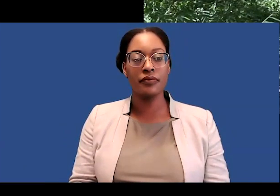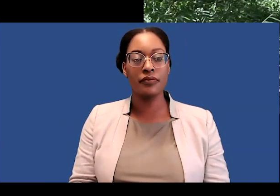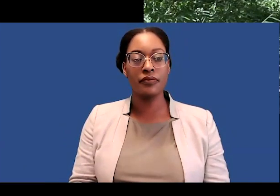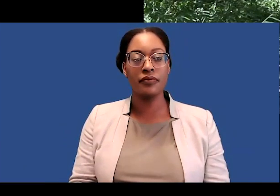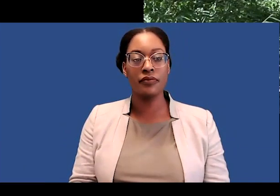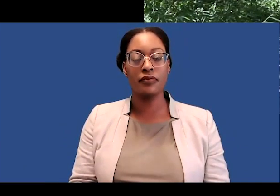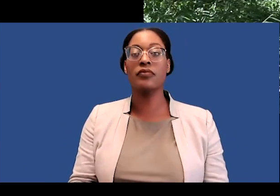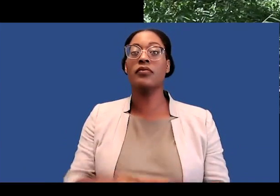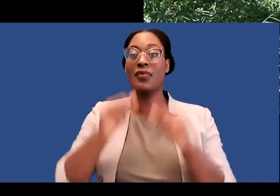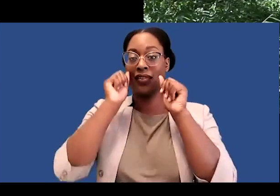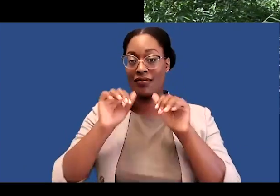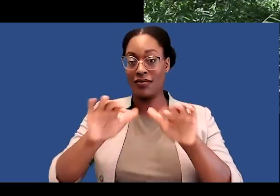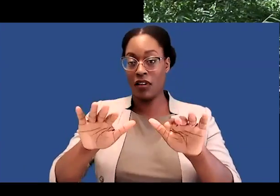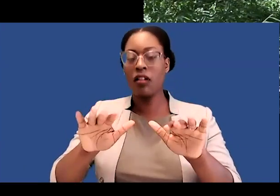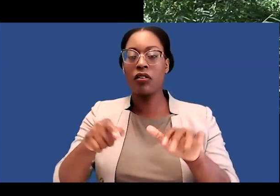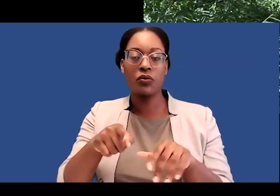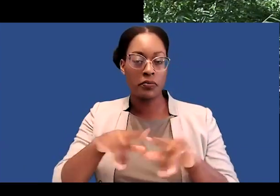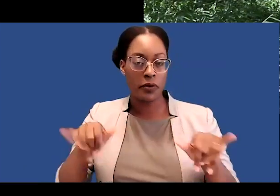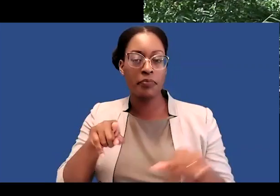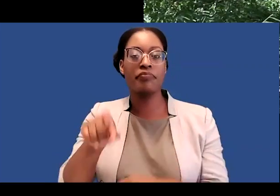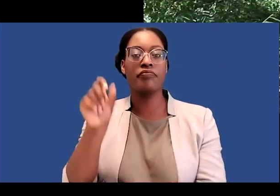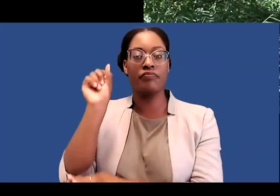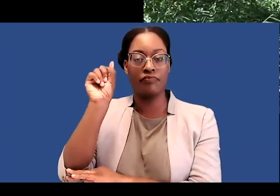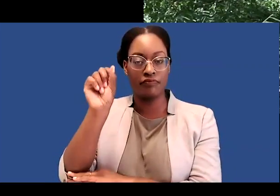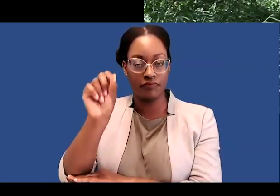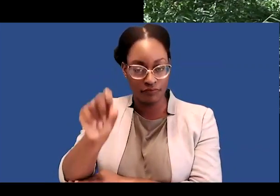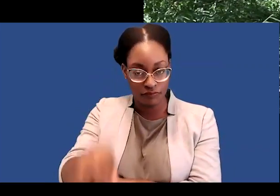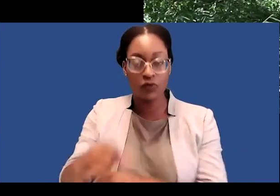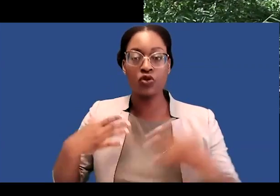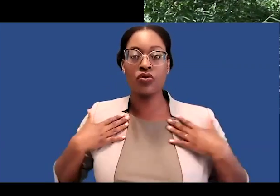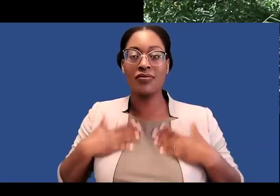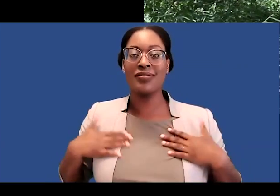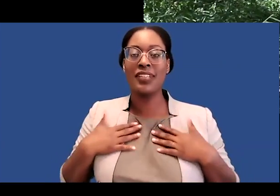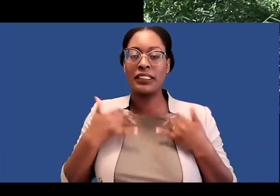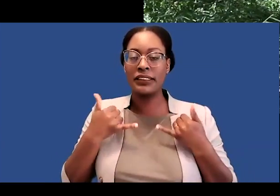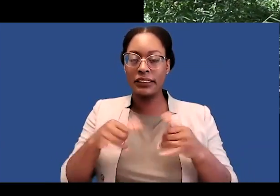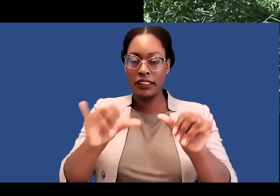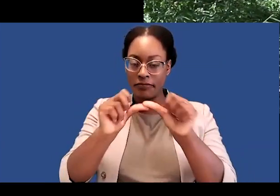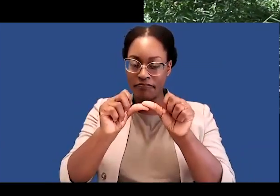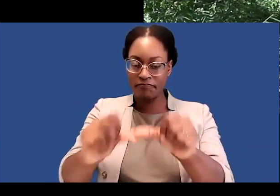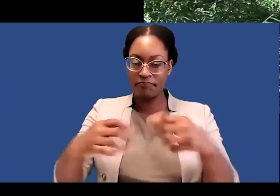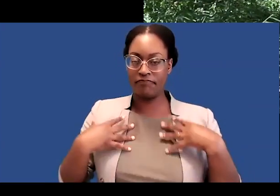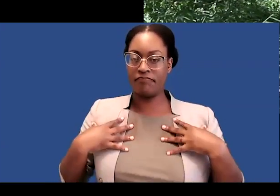On your next exhale, we're going to slowly fold it forward, keeping the chest lifted, back as straight as